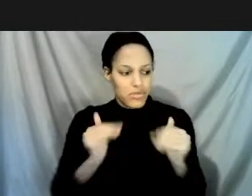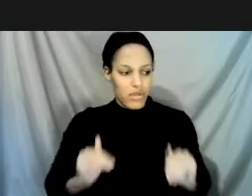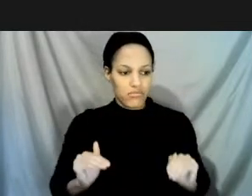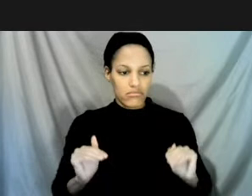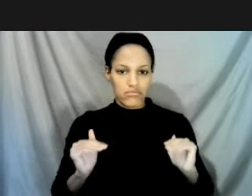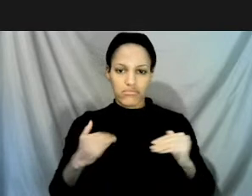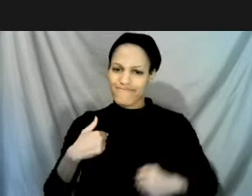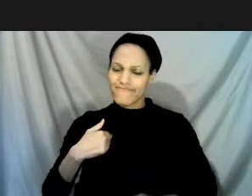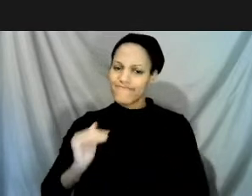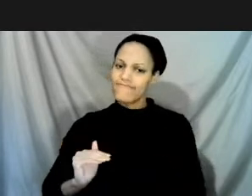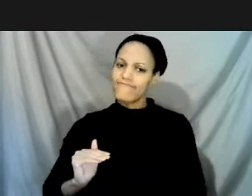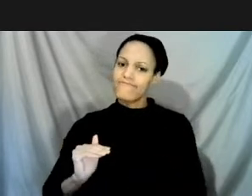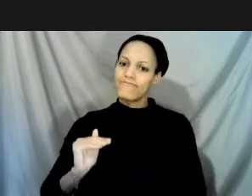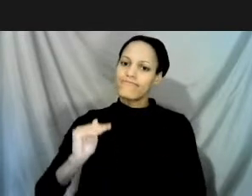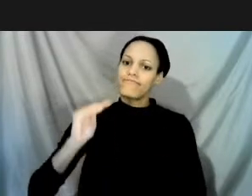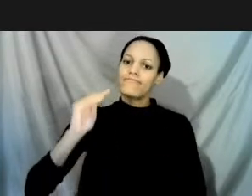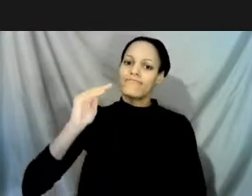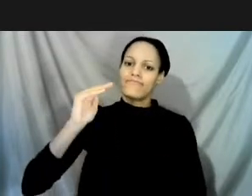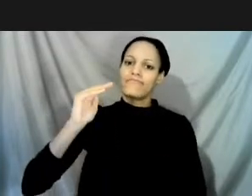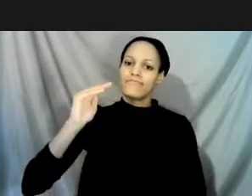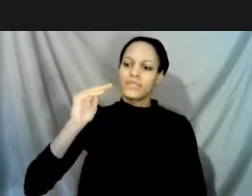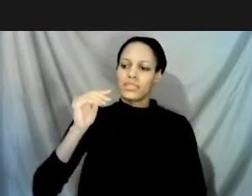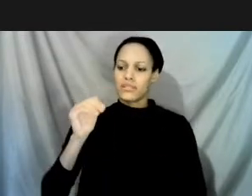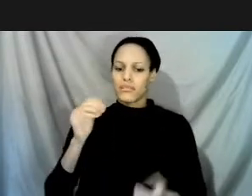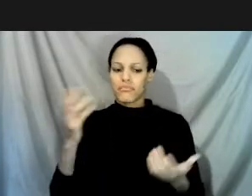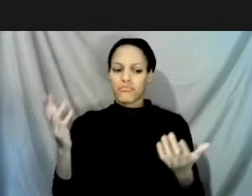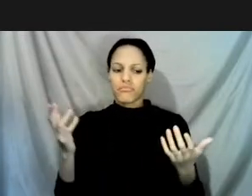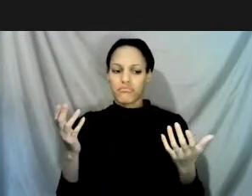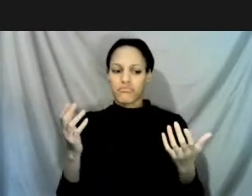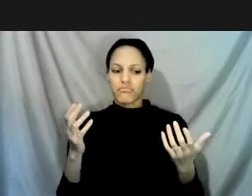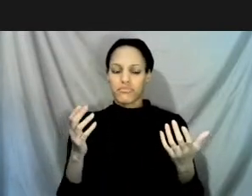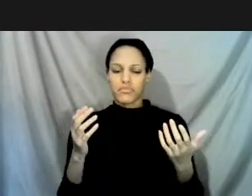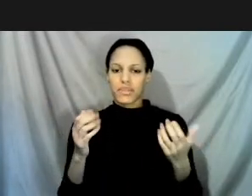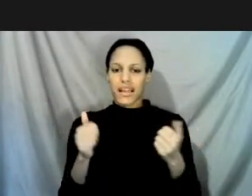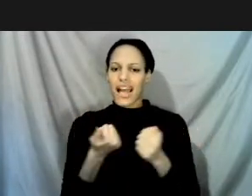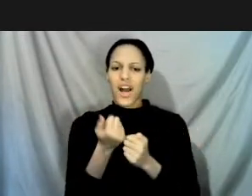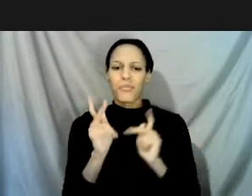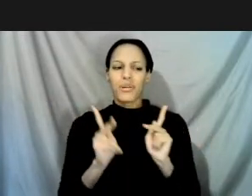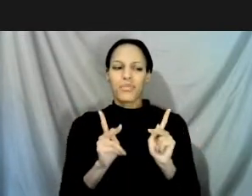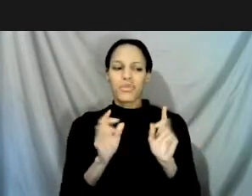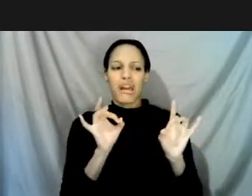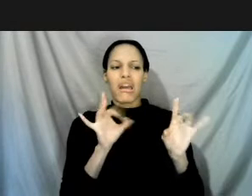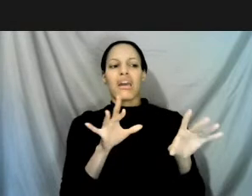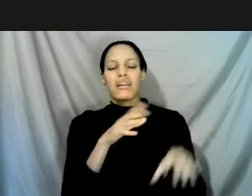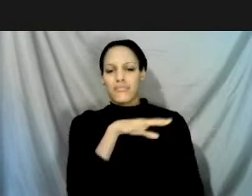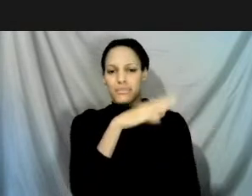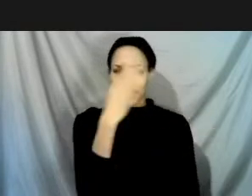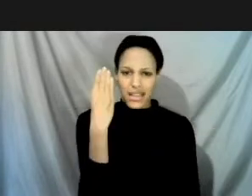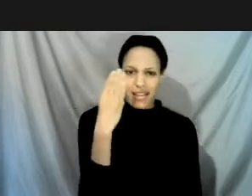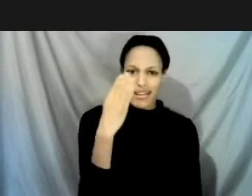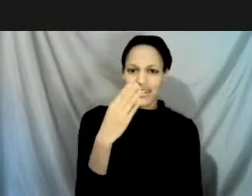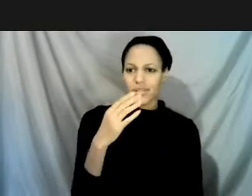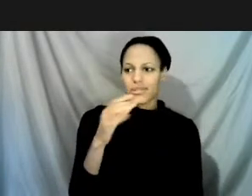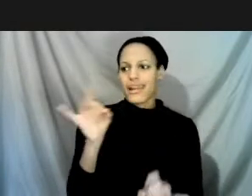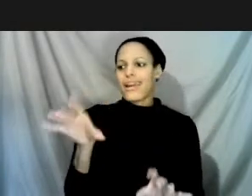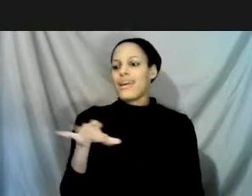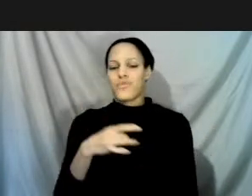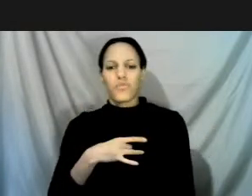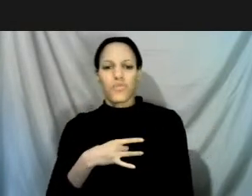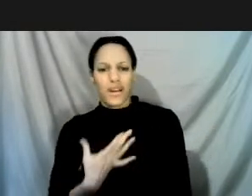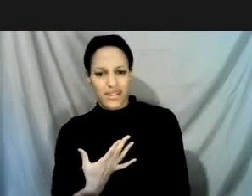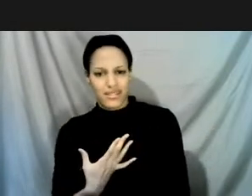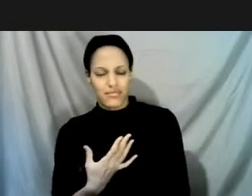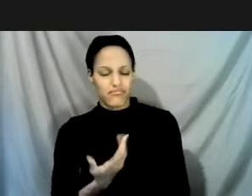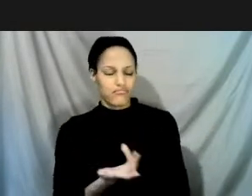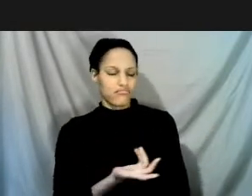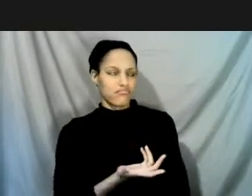understanding the disparity in terms of how people hated blacks or how they hated whites. And